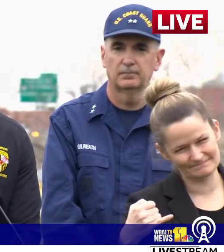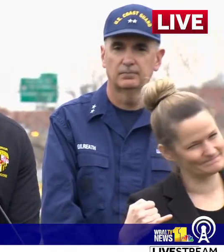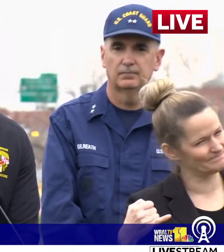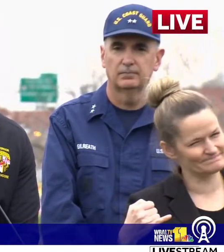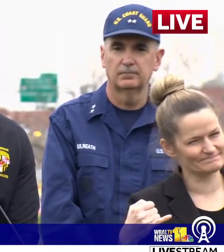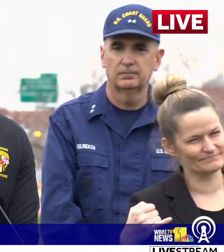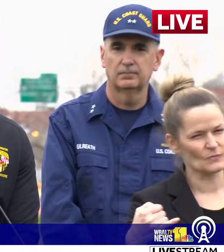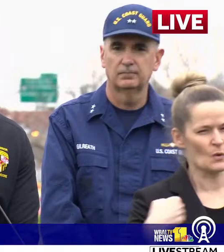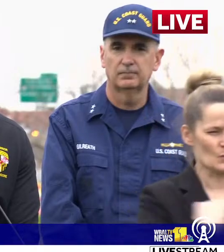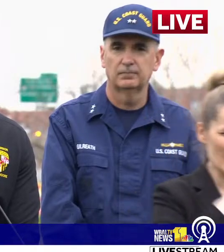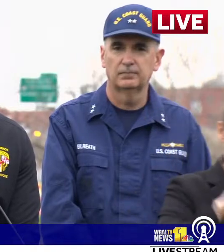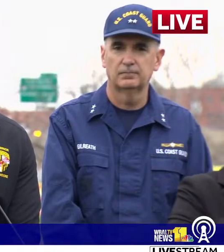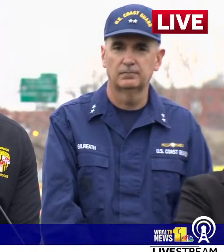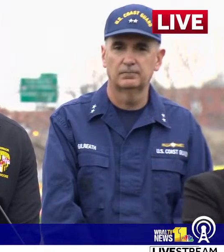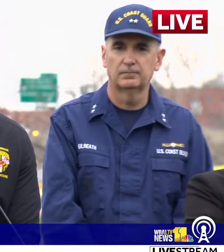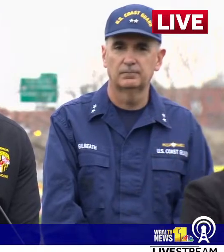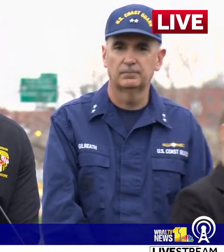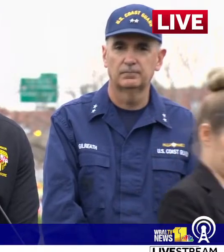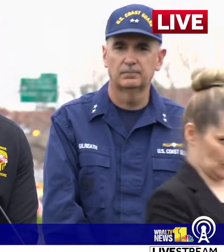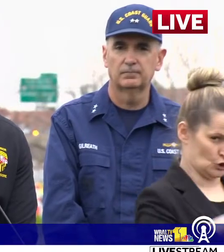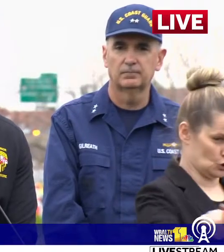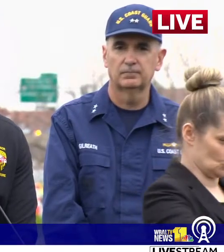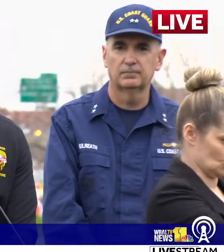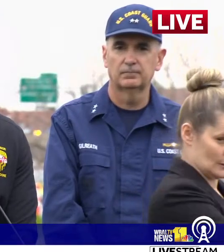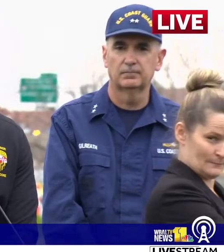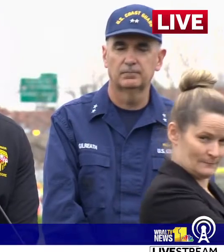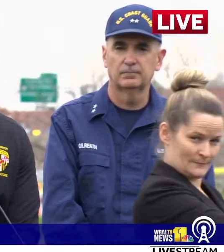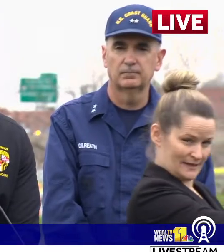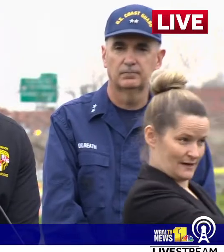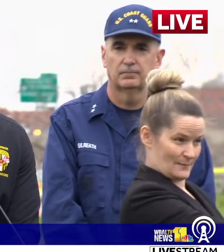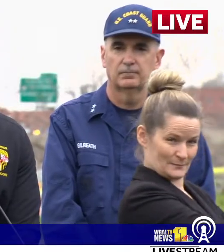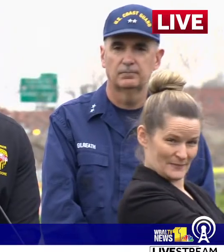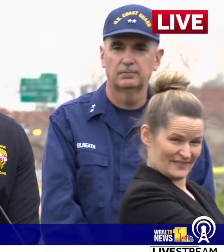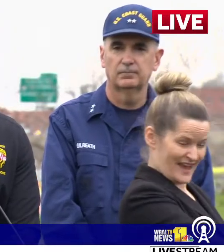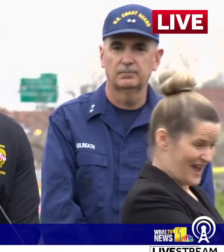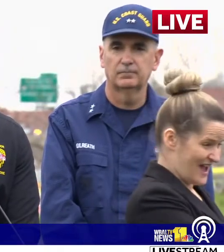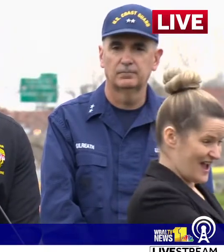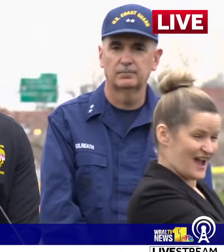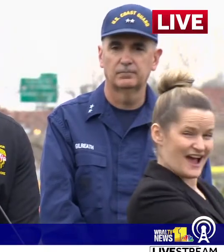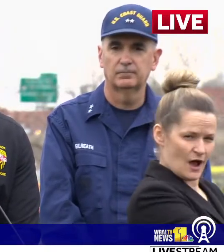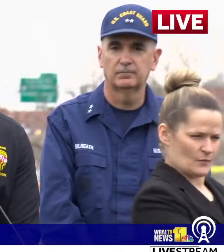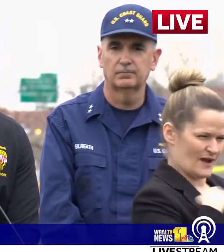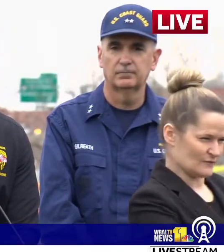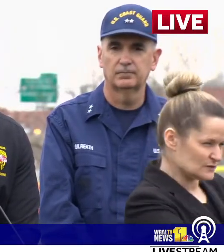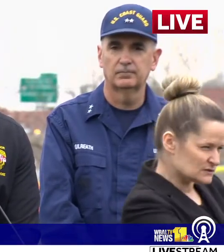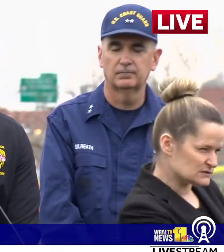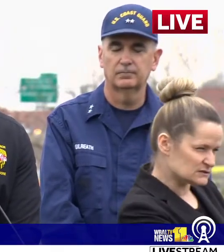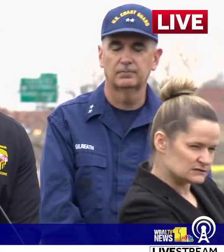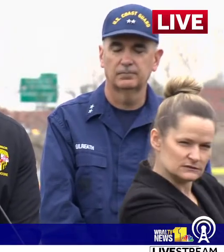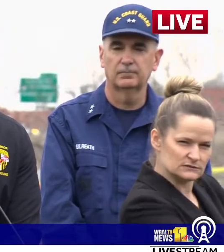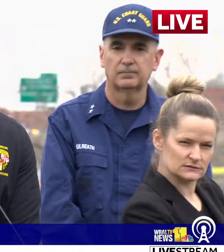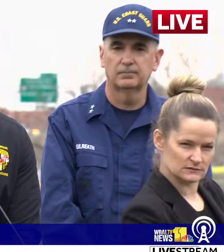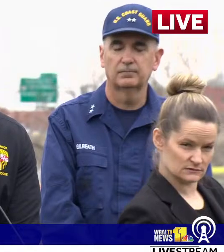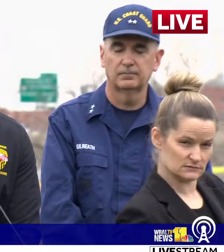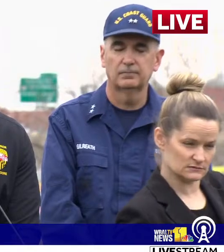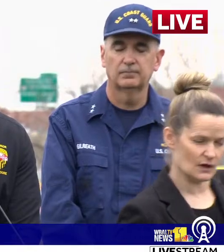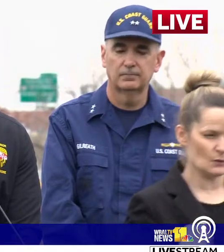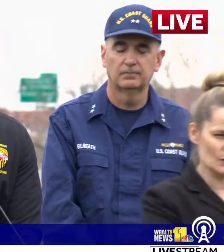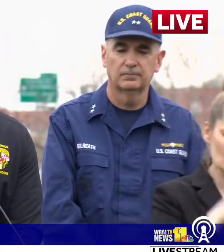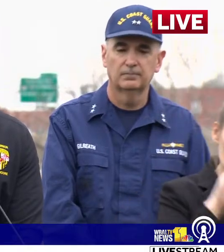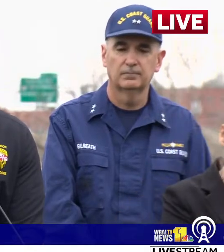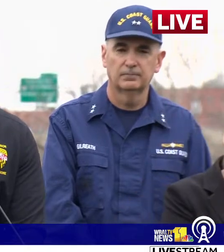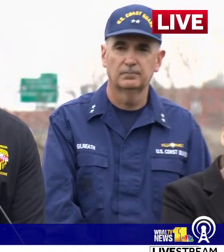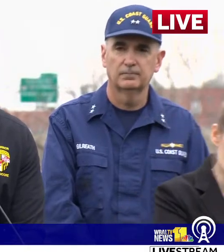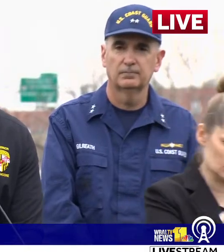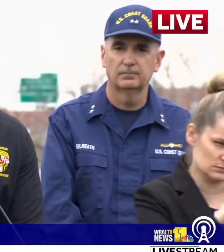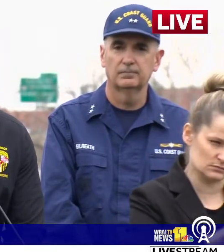off of the dolly. But we know that today is a remarkably important moment, but one that still is going to take further evaluation as to what type of impact